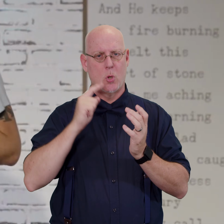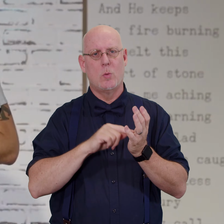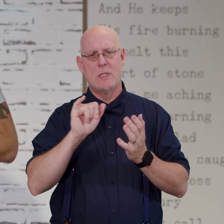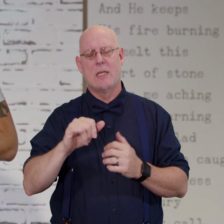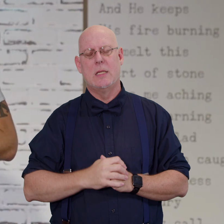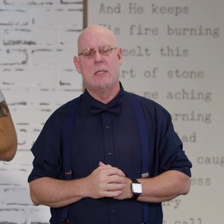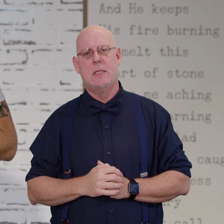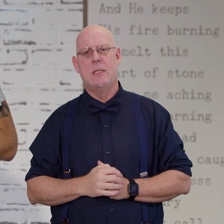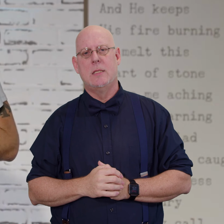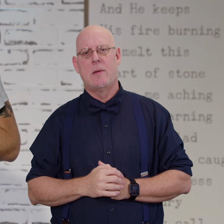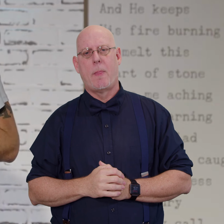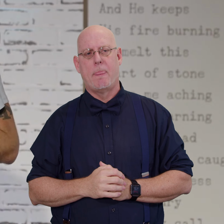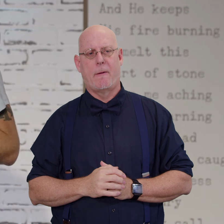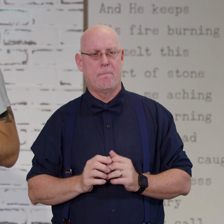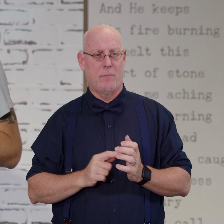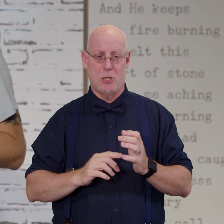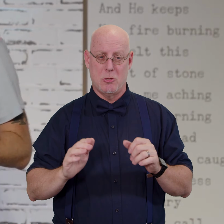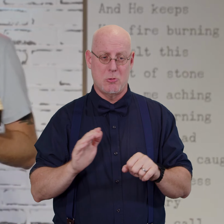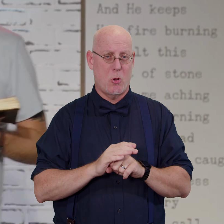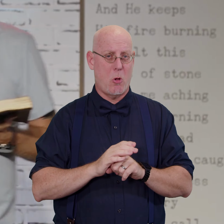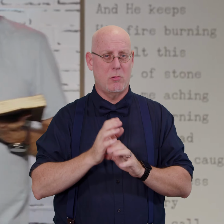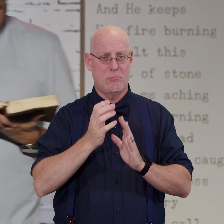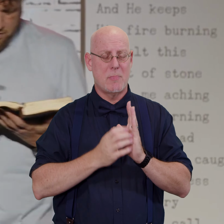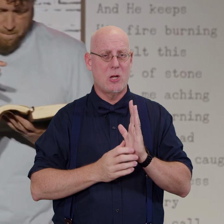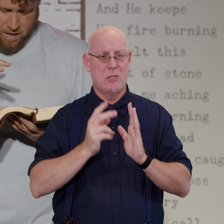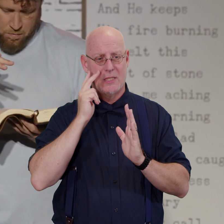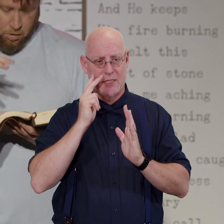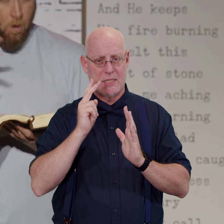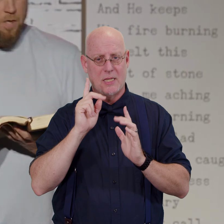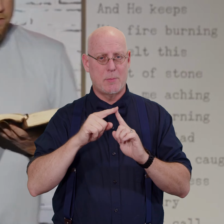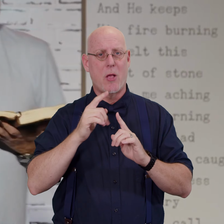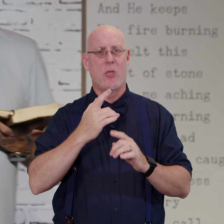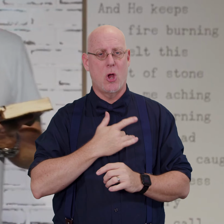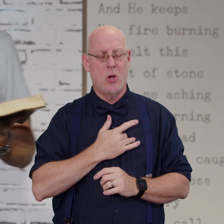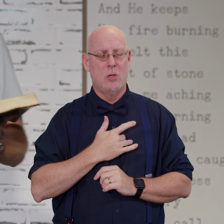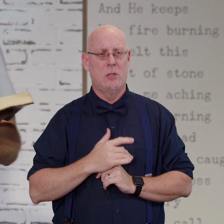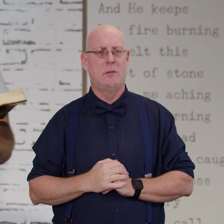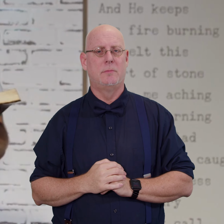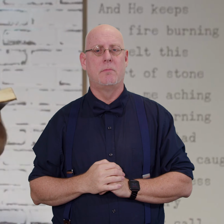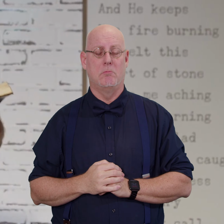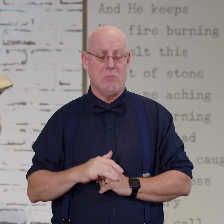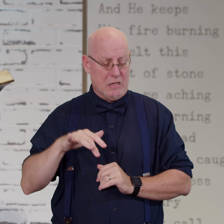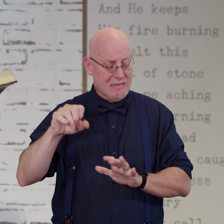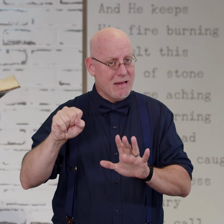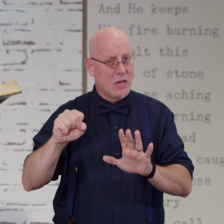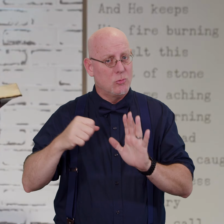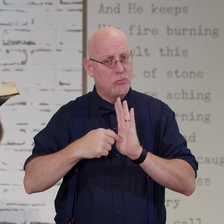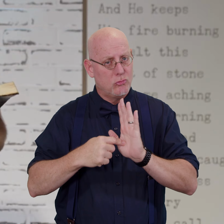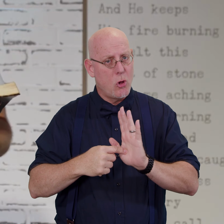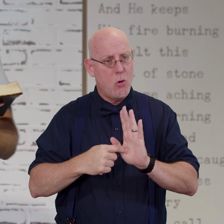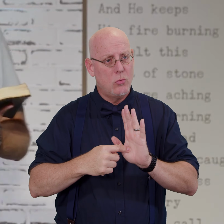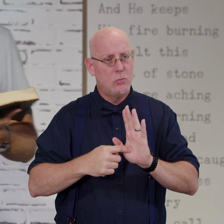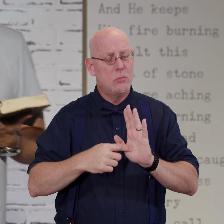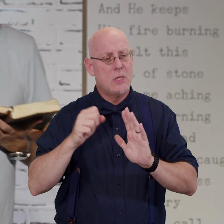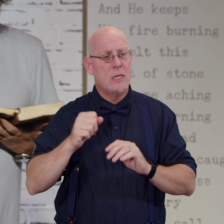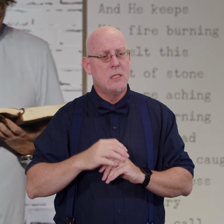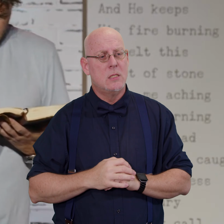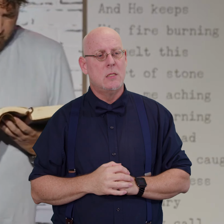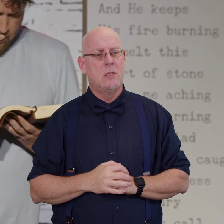it. This entire passage, we're about to see it, is about the heart. And yes, that does manifest itself